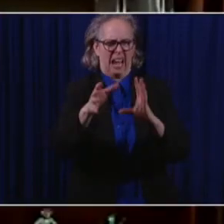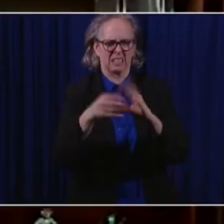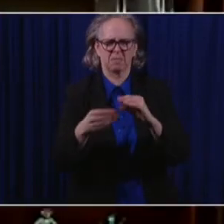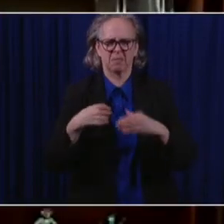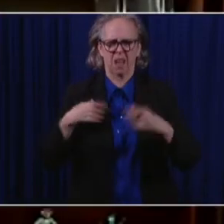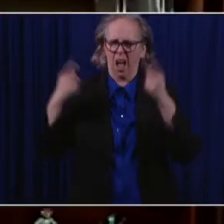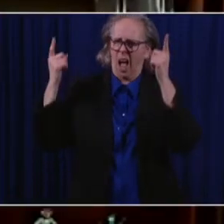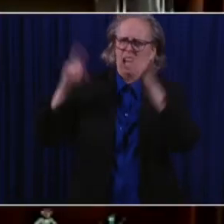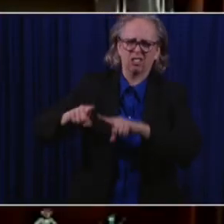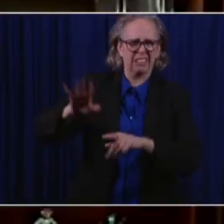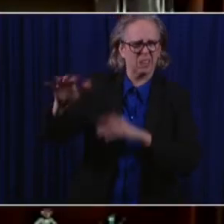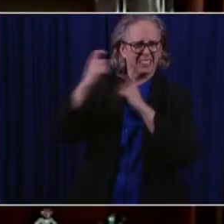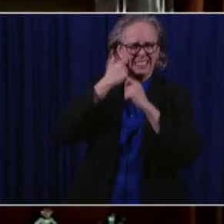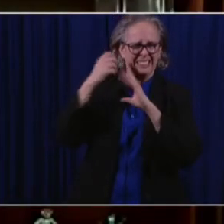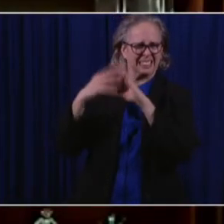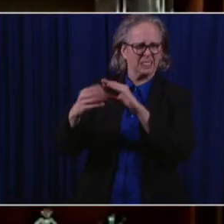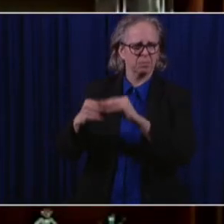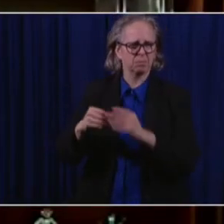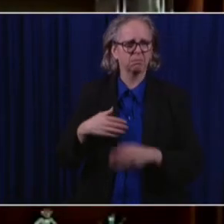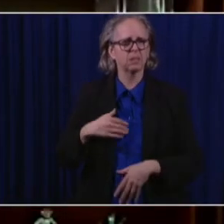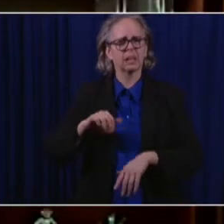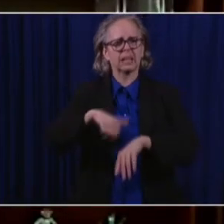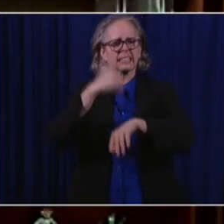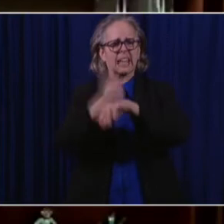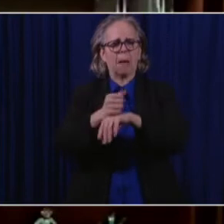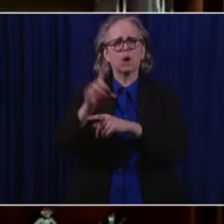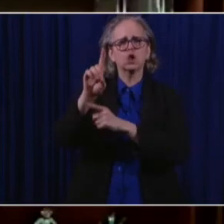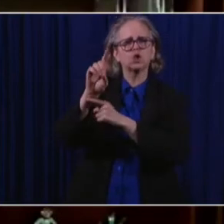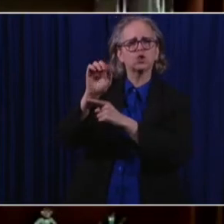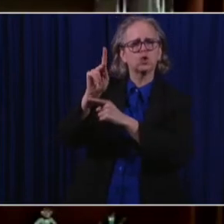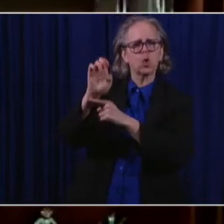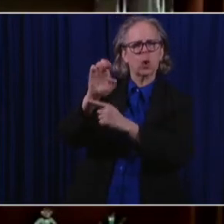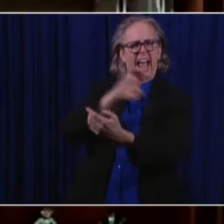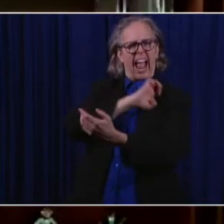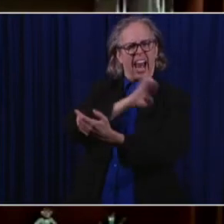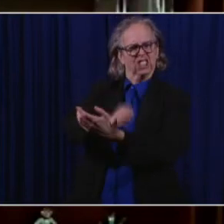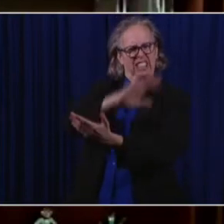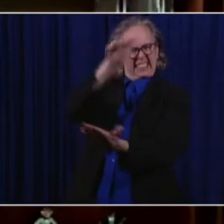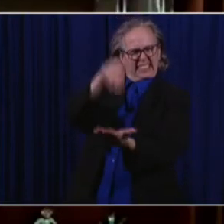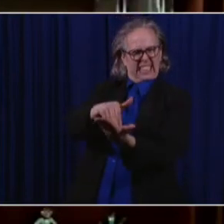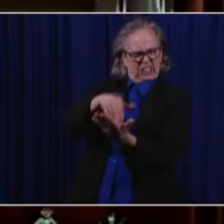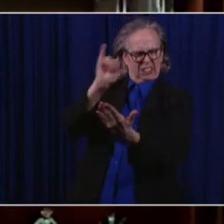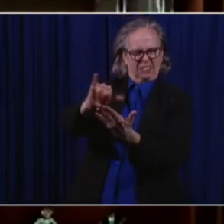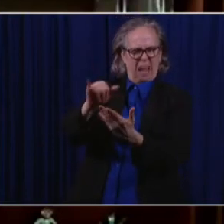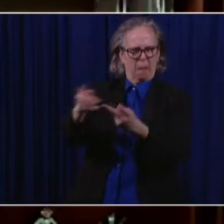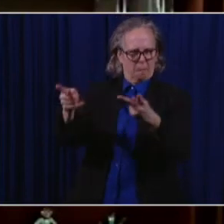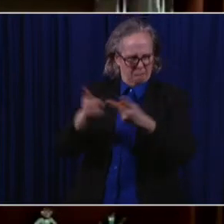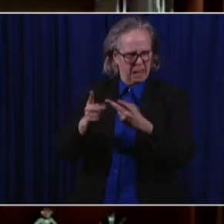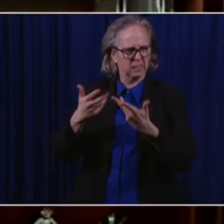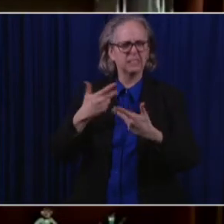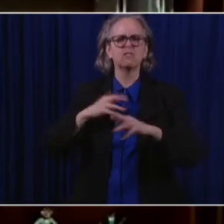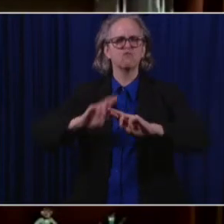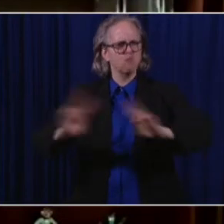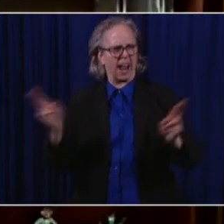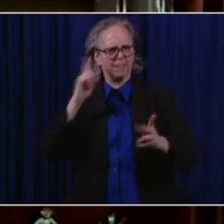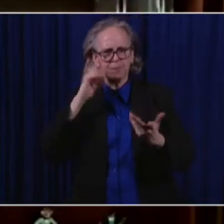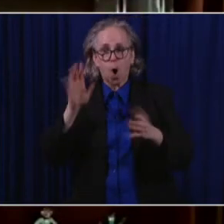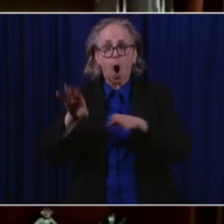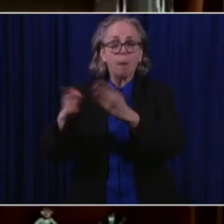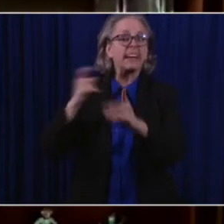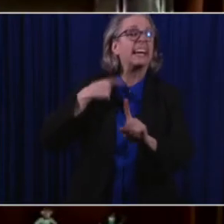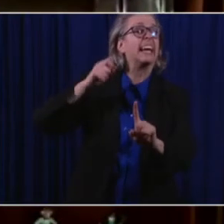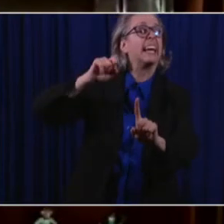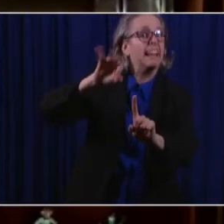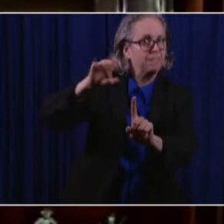set up the Duke Energy Center. We put up 150 beds. We have a playbook all ready to go. It could be reactivated in a relatively short period of time, probably